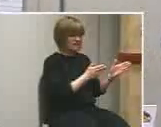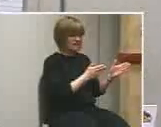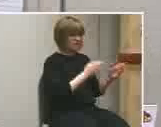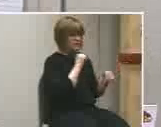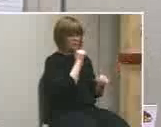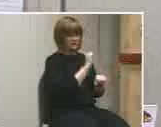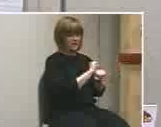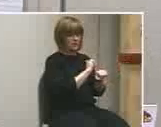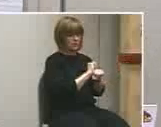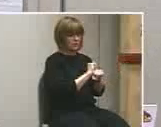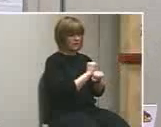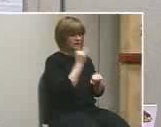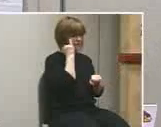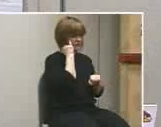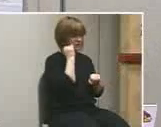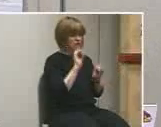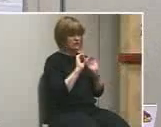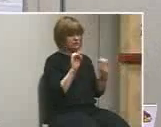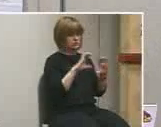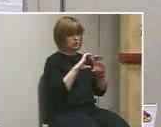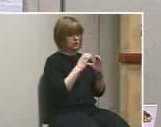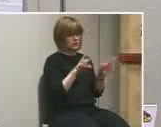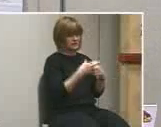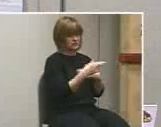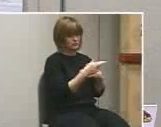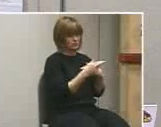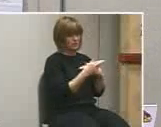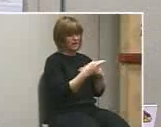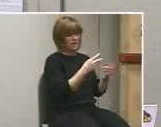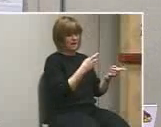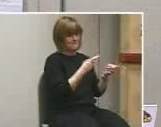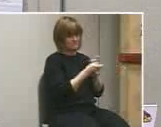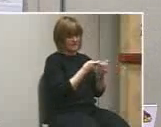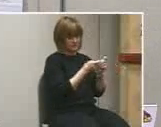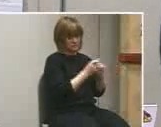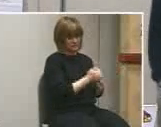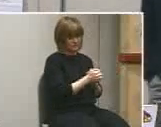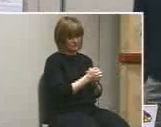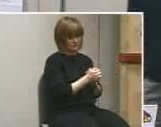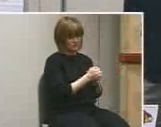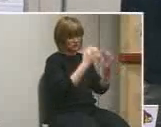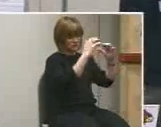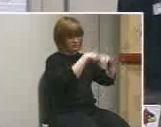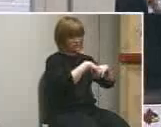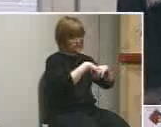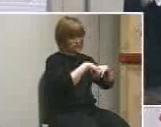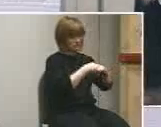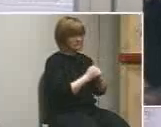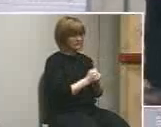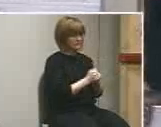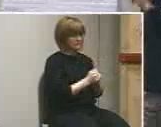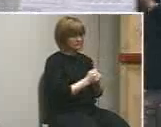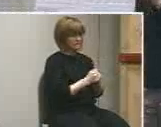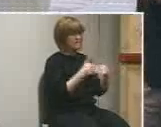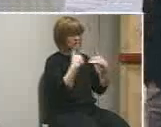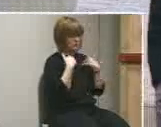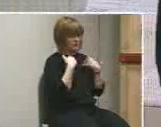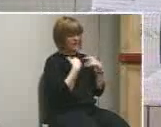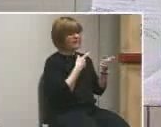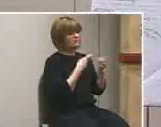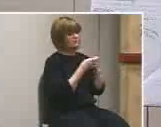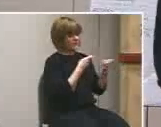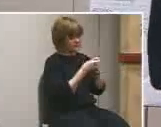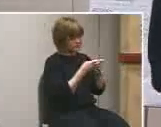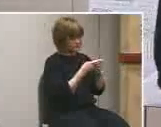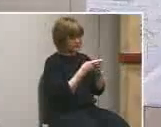not work if there's no classroom management in place. It'll just blow up. So, do we have management of the